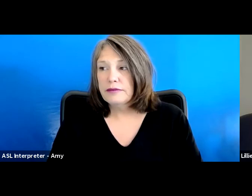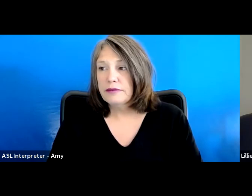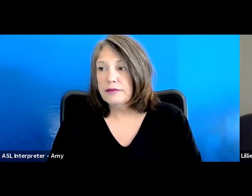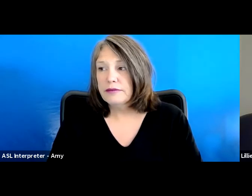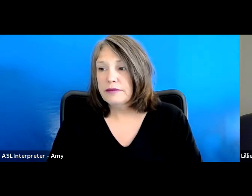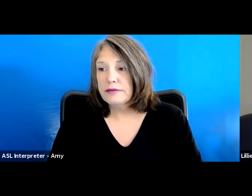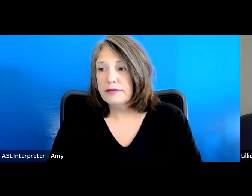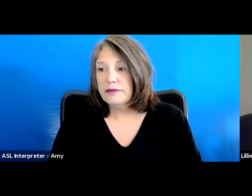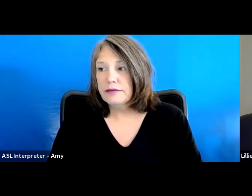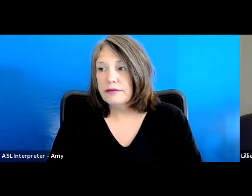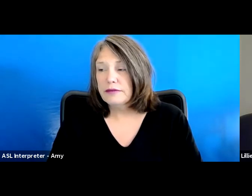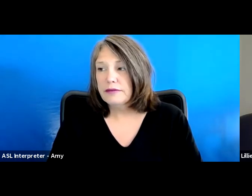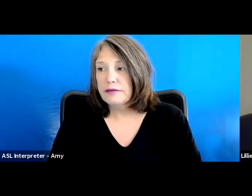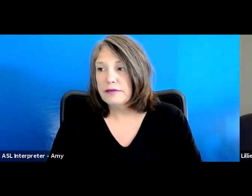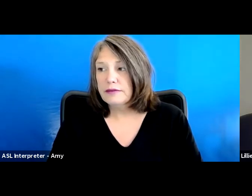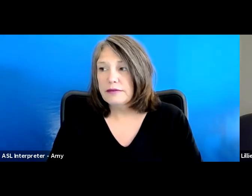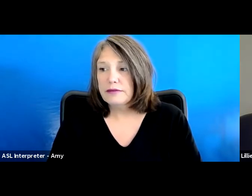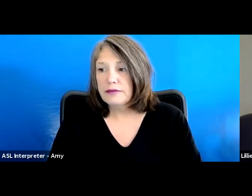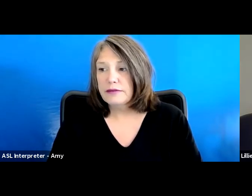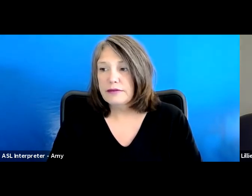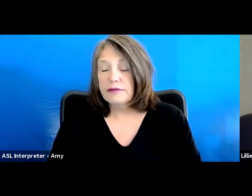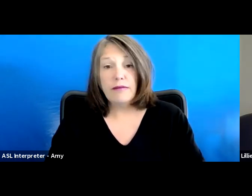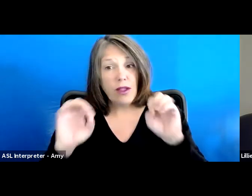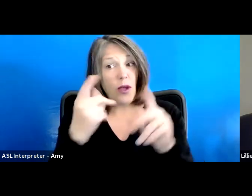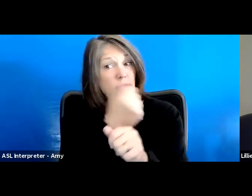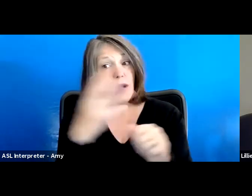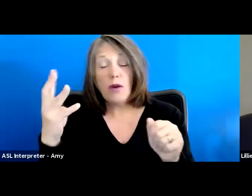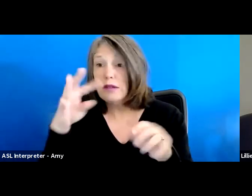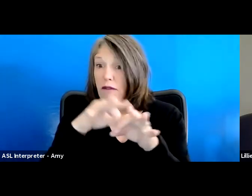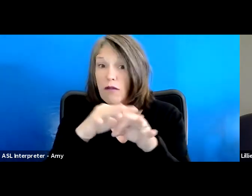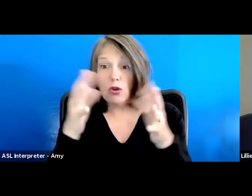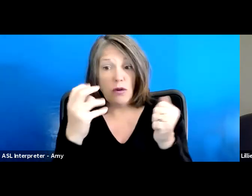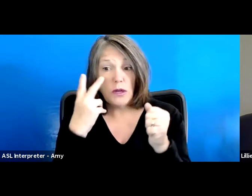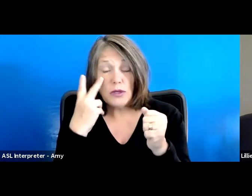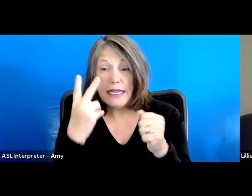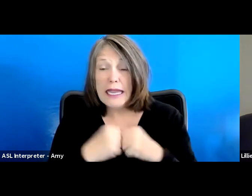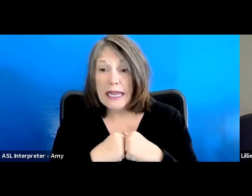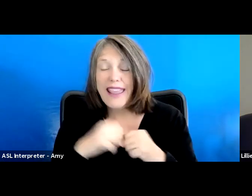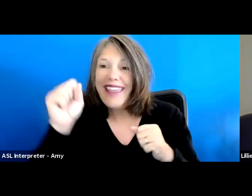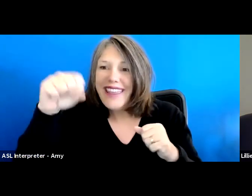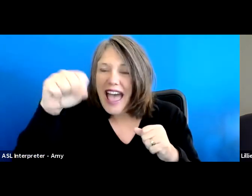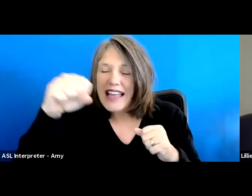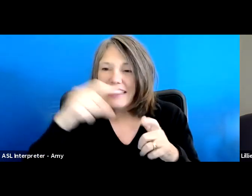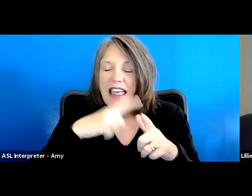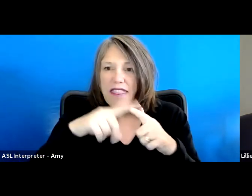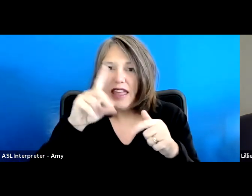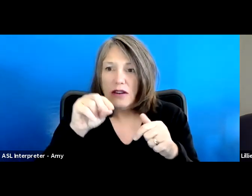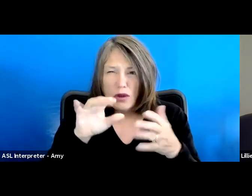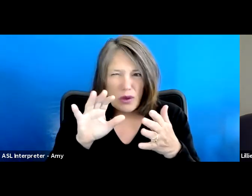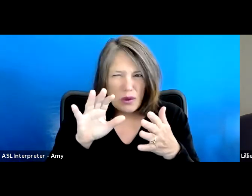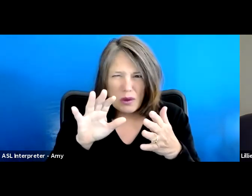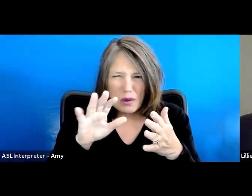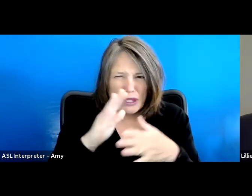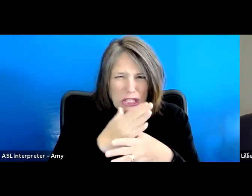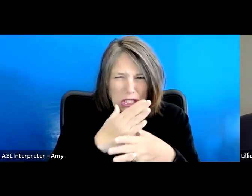Okay, well, there is several votes in. Do you want to end the poll? Yeah, and then do you push it out and